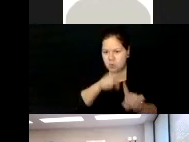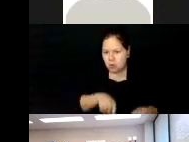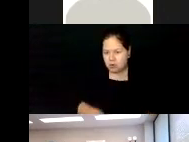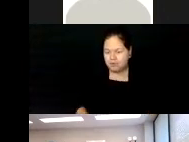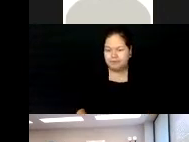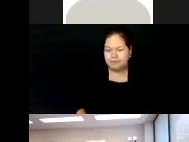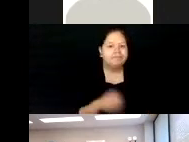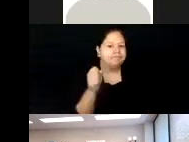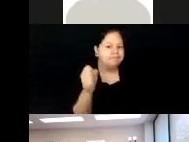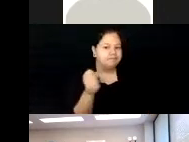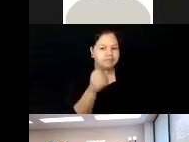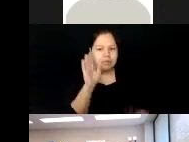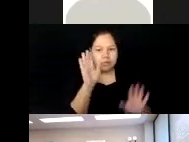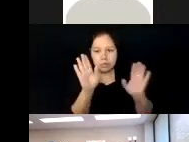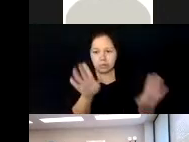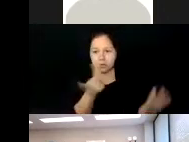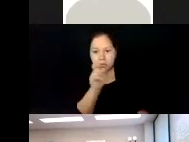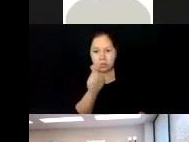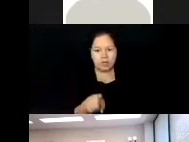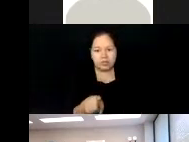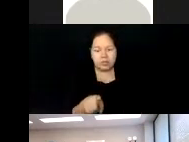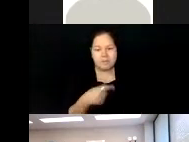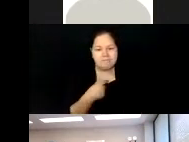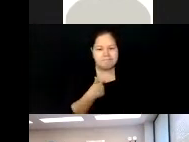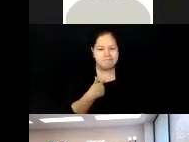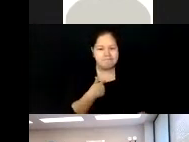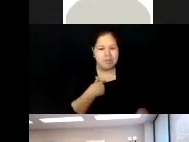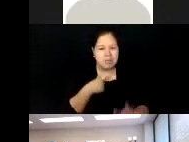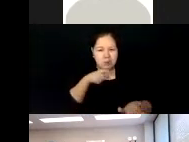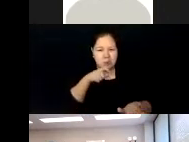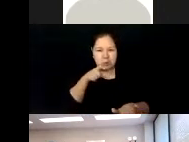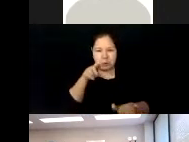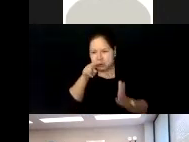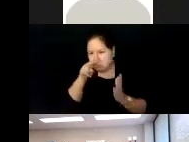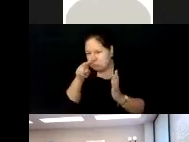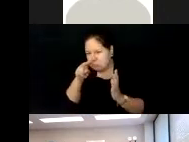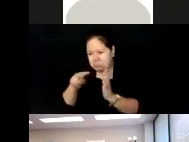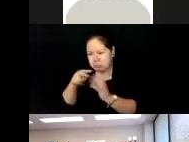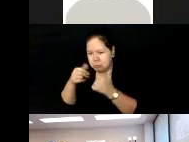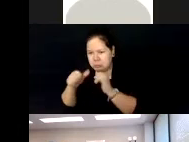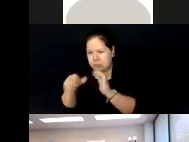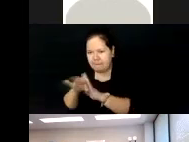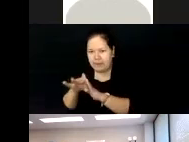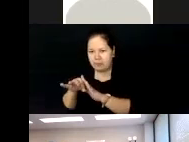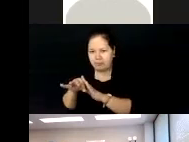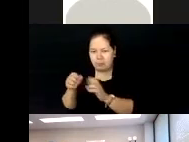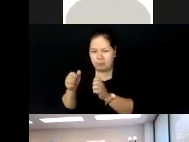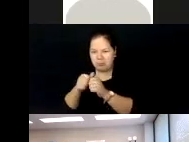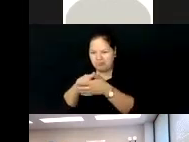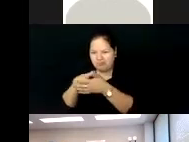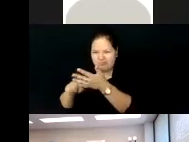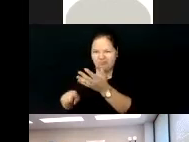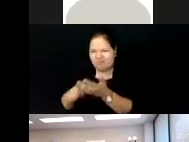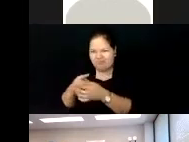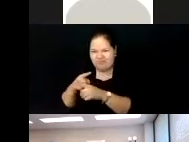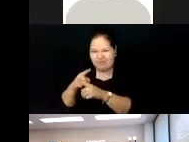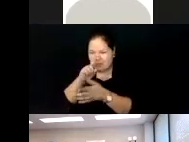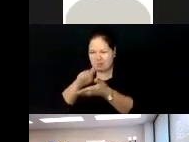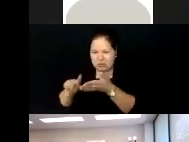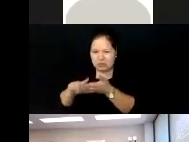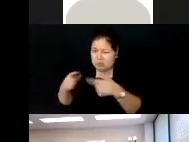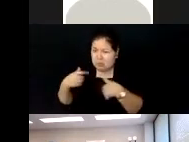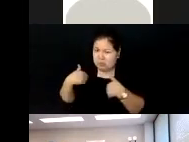Avanti. I think, yeah, no, I should really go to the literature on that one. Yeah, as we've been so immersed in developing